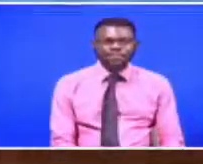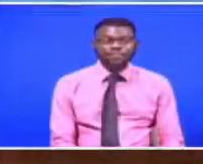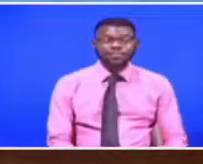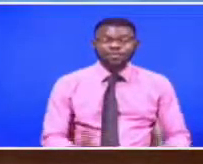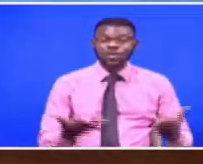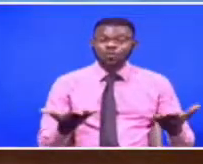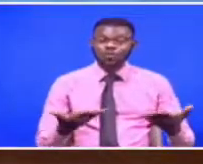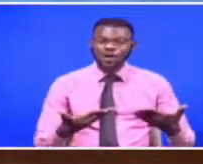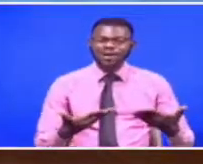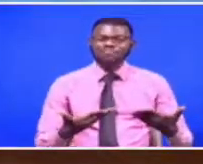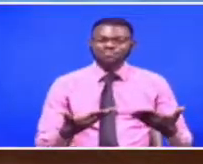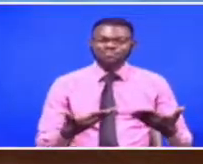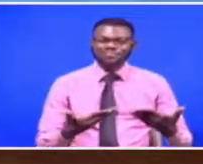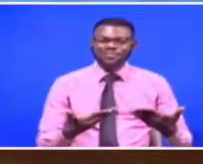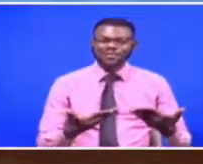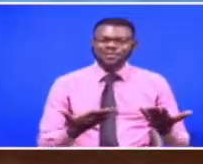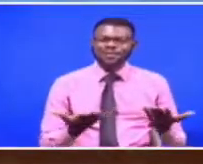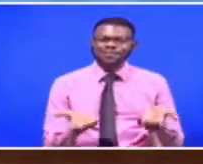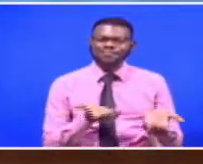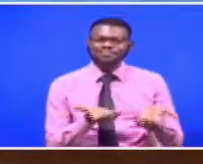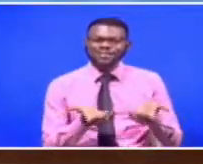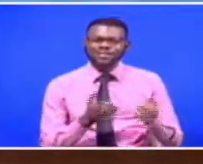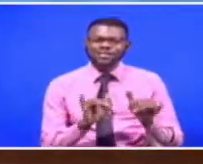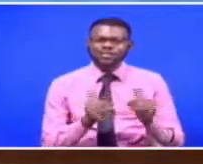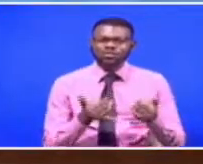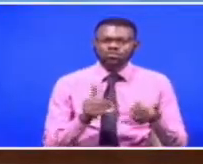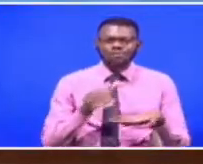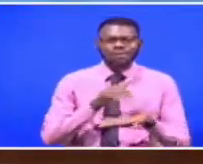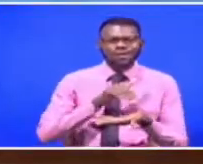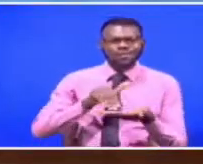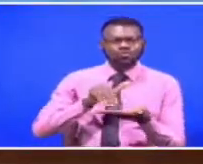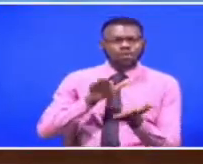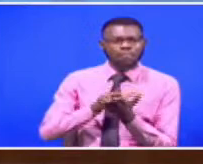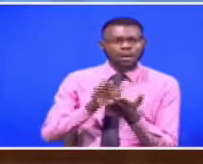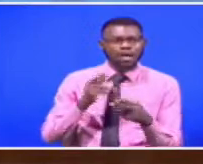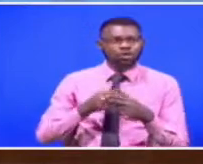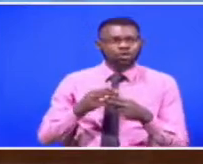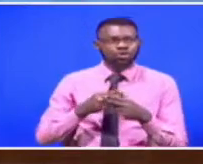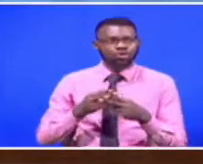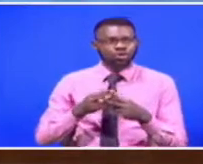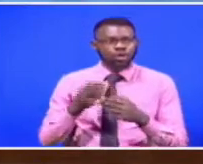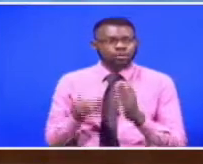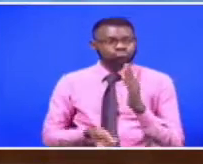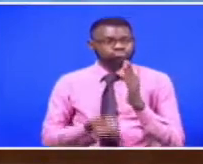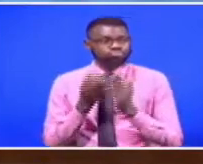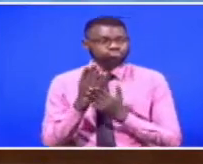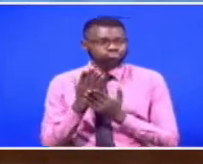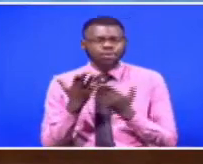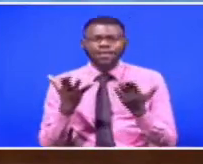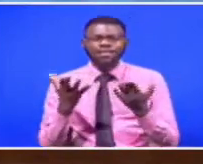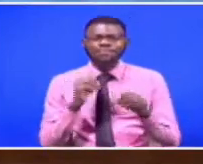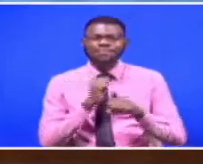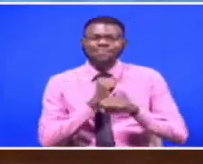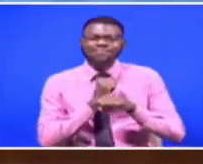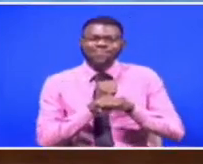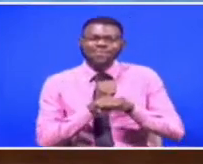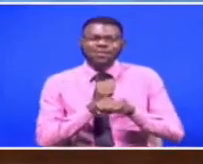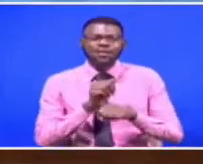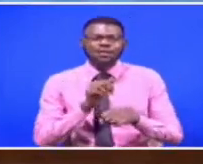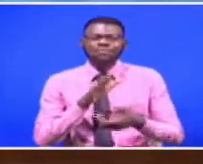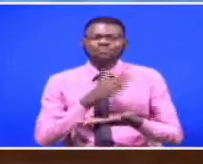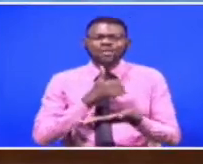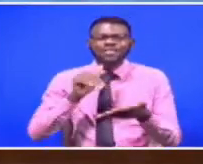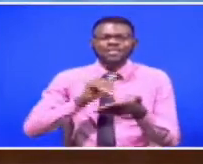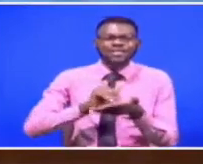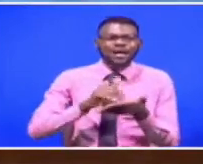Welcome back. It's time to talk business. The central bank is set to launch a central depository securities platform to enable Kenyans buy